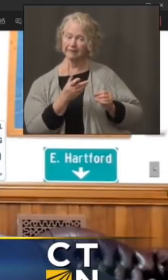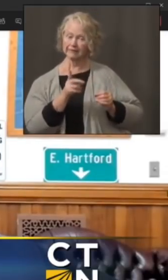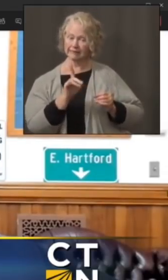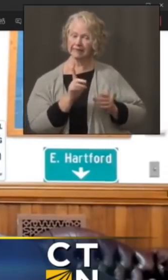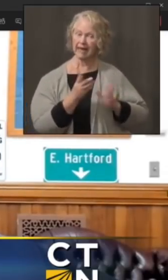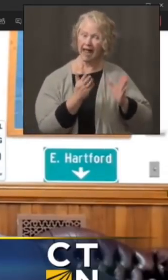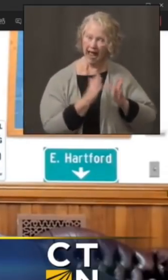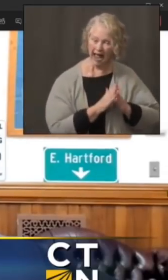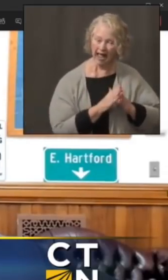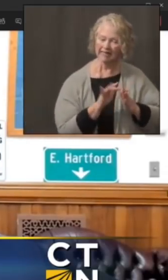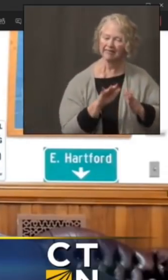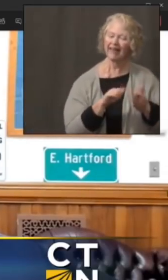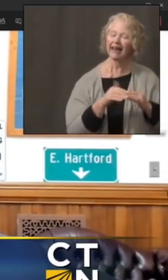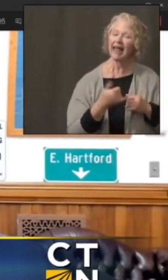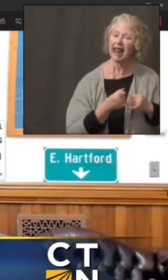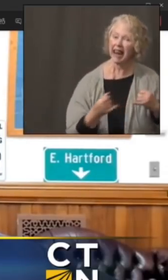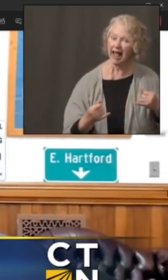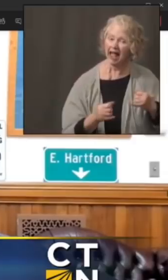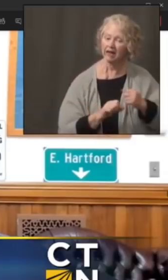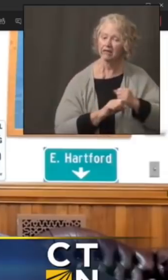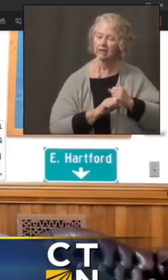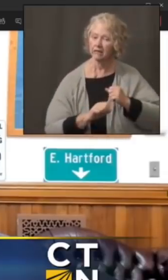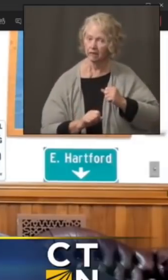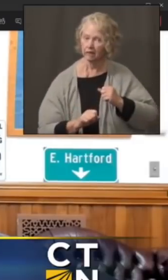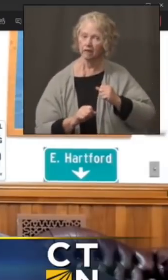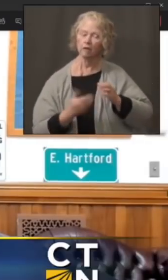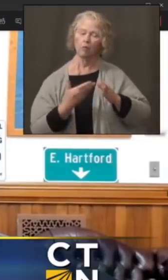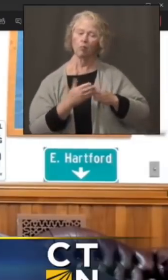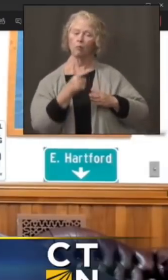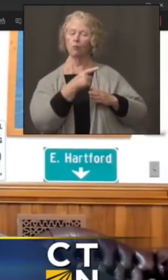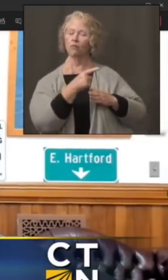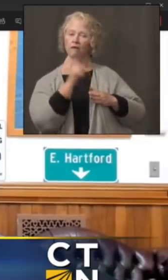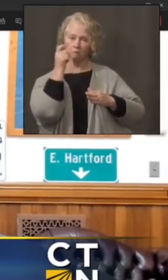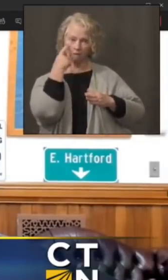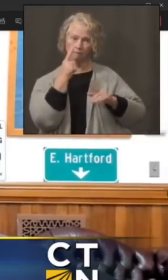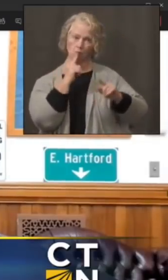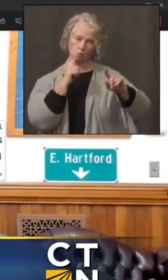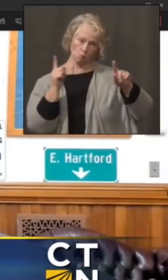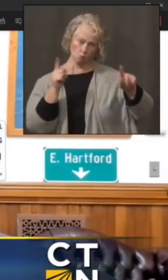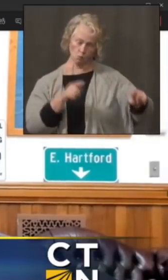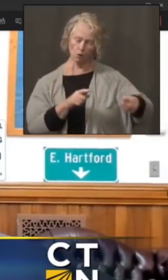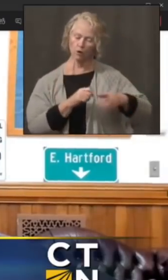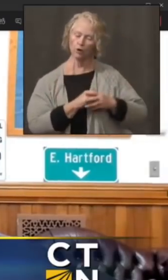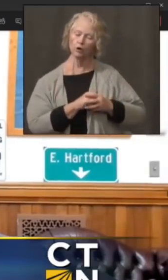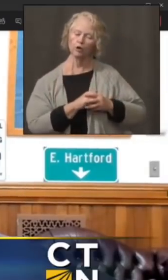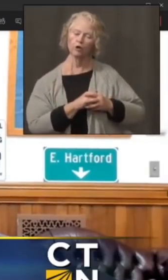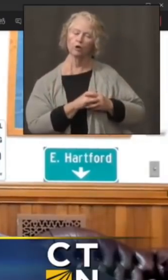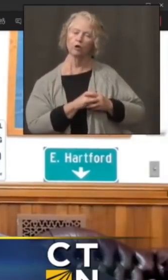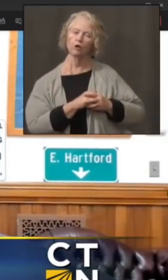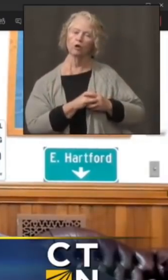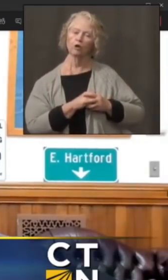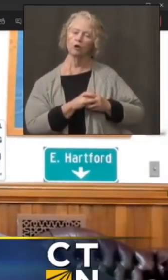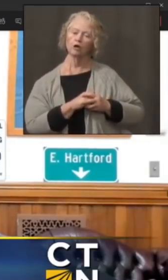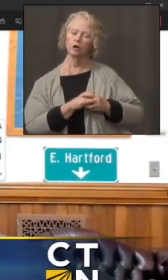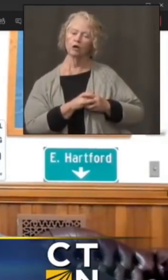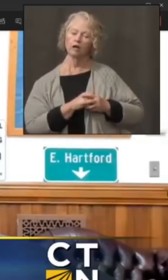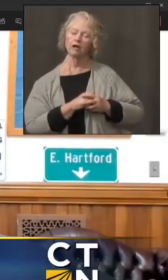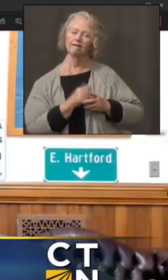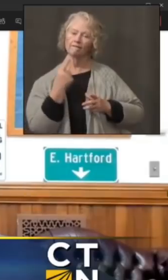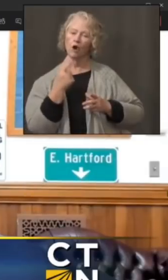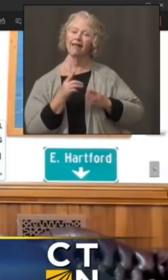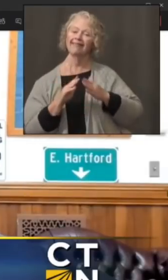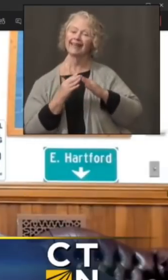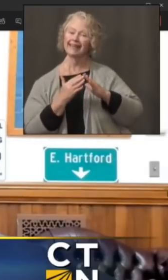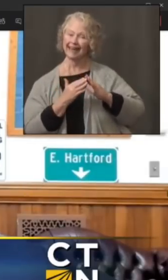to extend the deadline through our executive order guidance to extend the deadline for